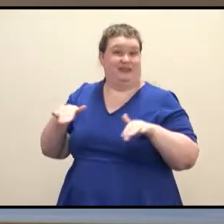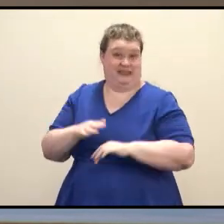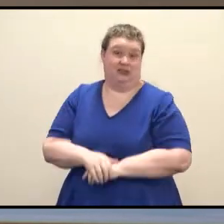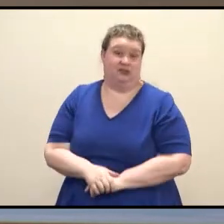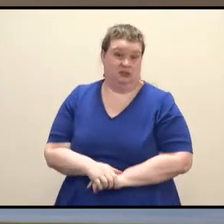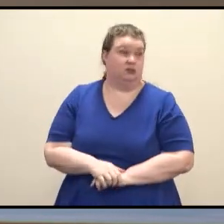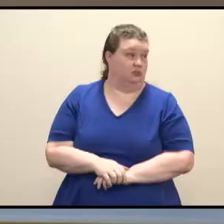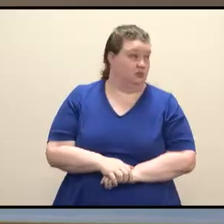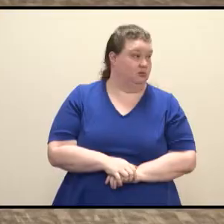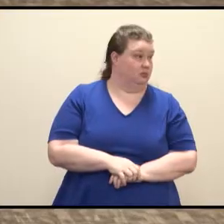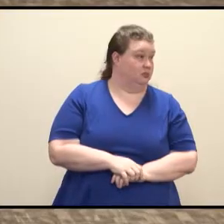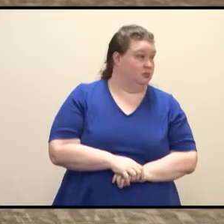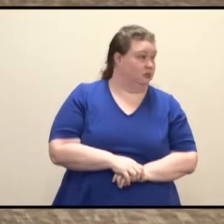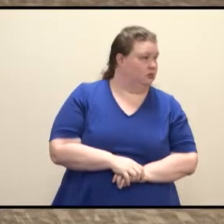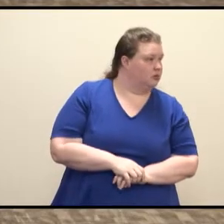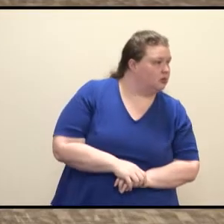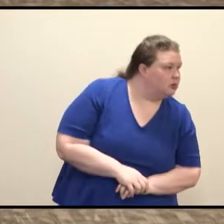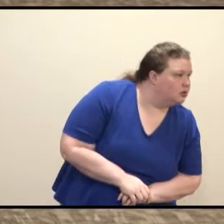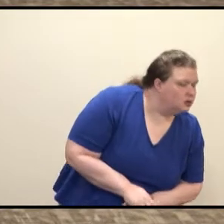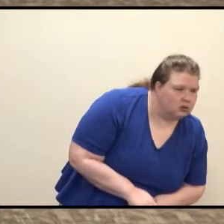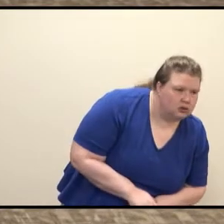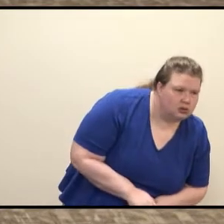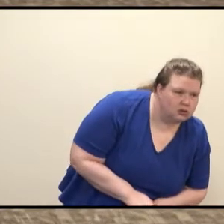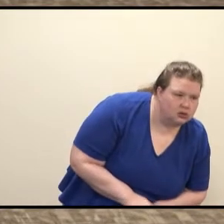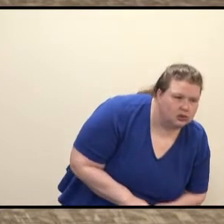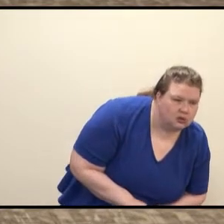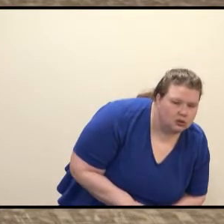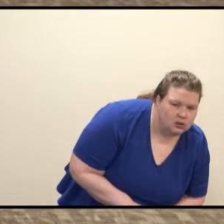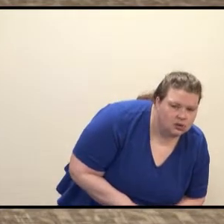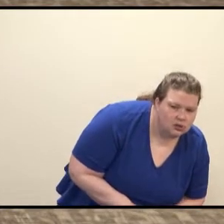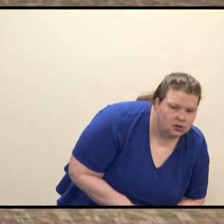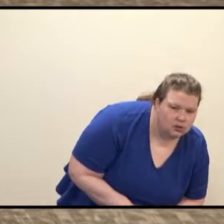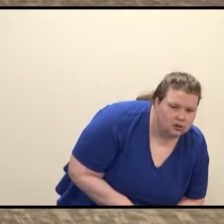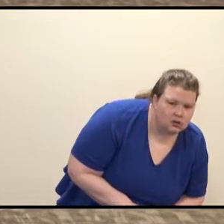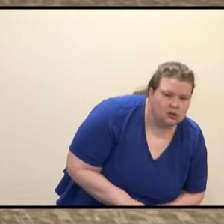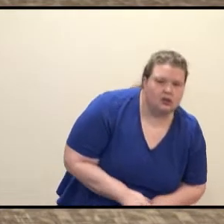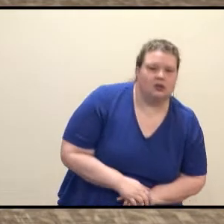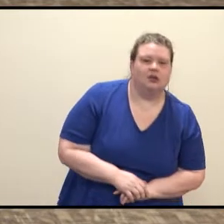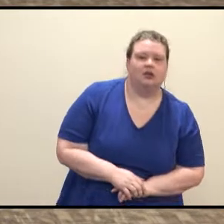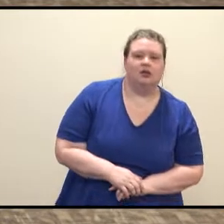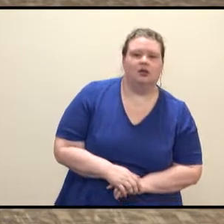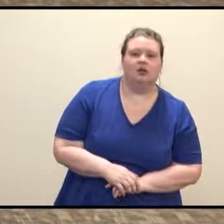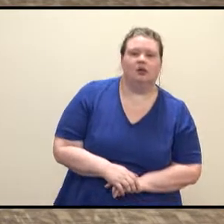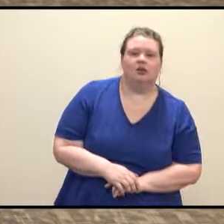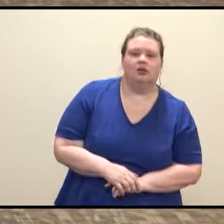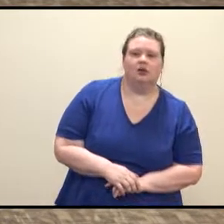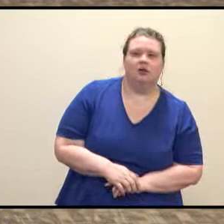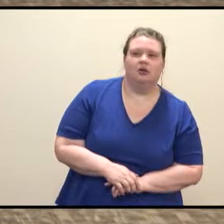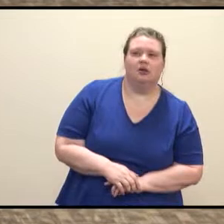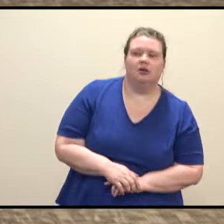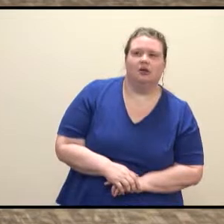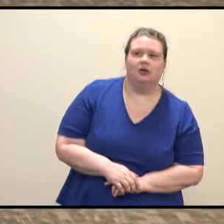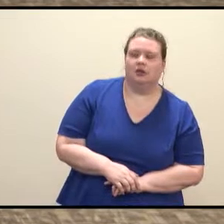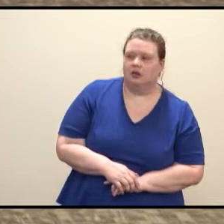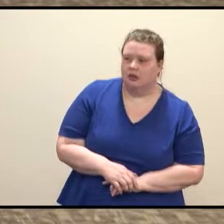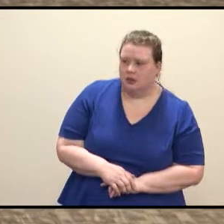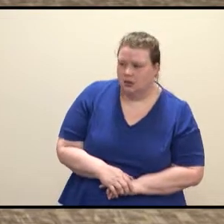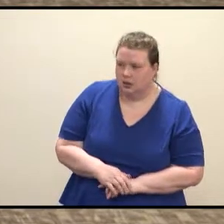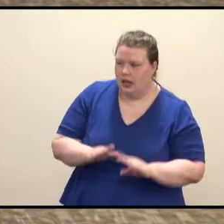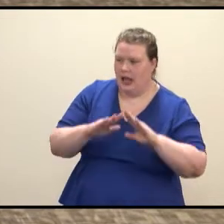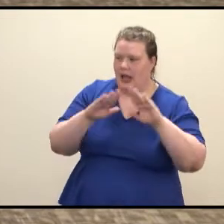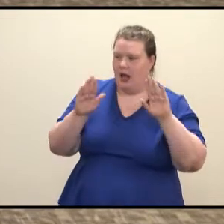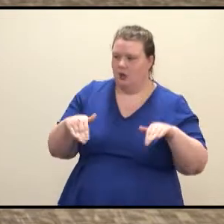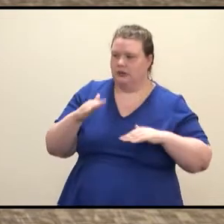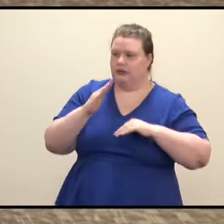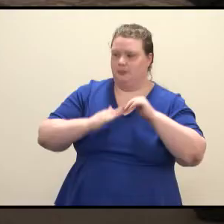Yeah. And you know probably better than any of us where housing is getting built. And it's not getting built in the boundaries of Waco